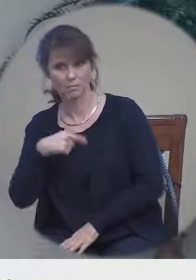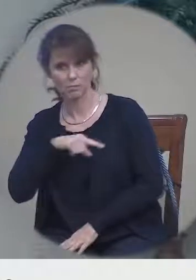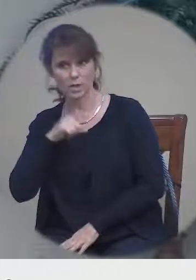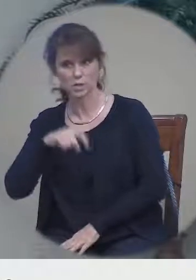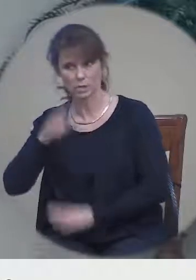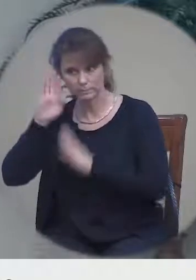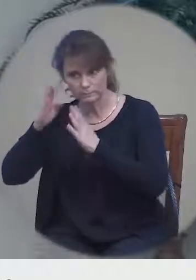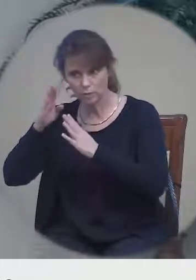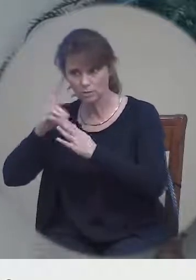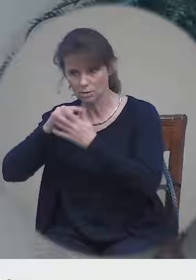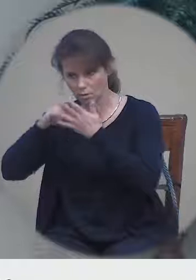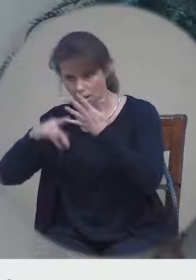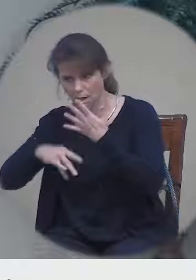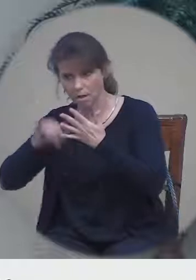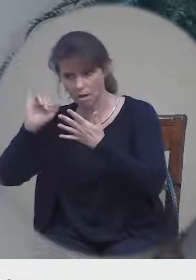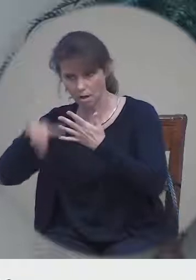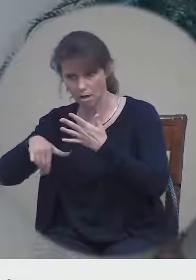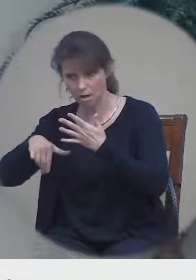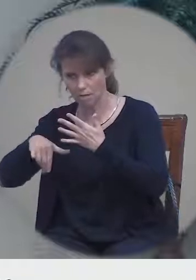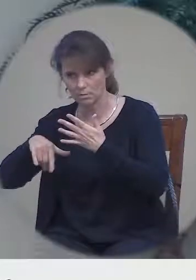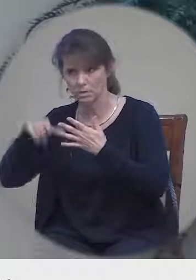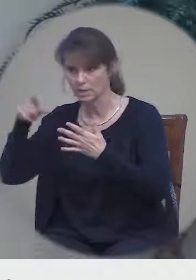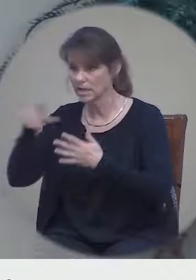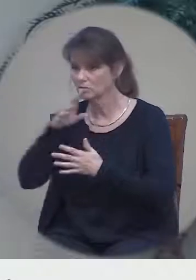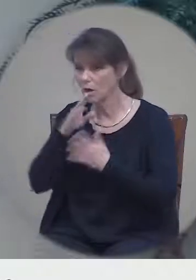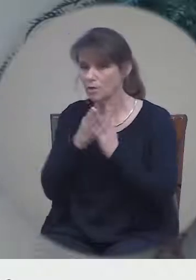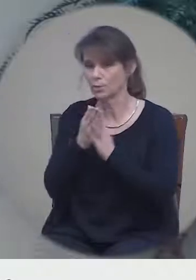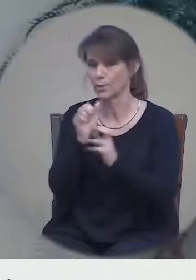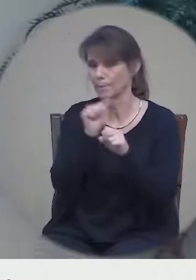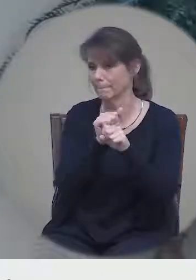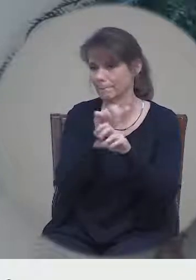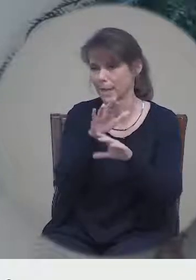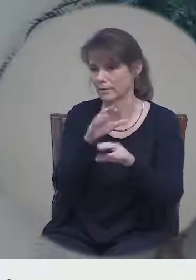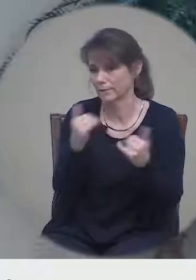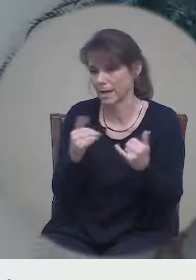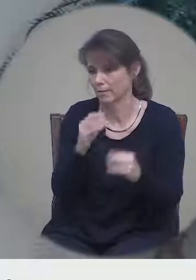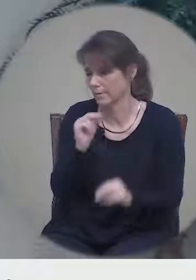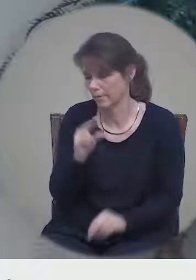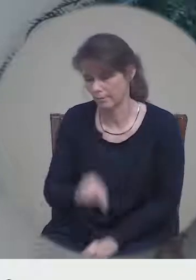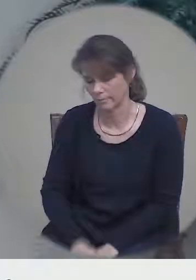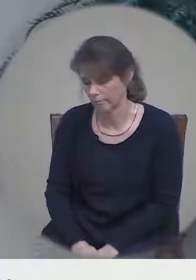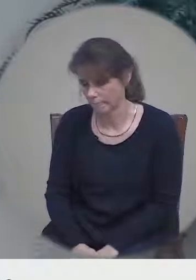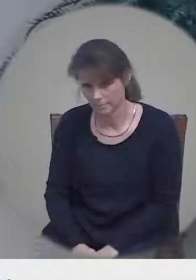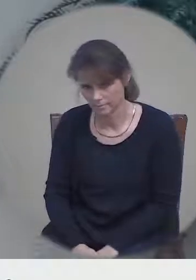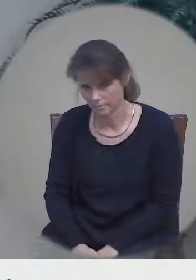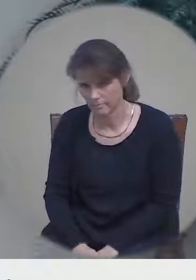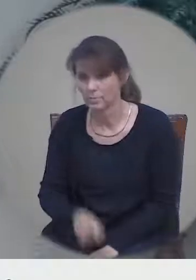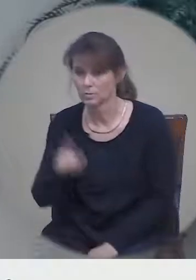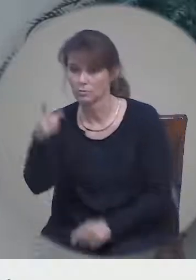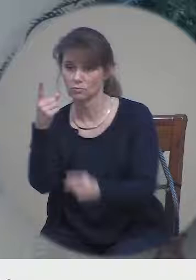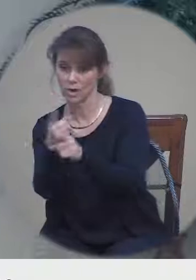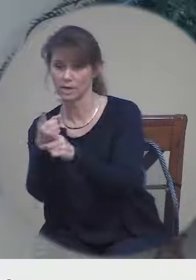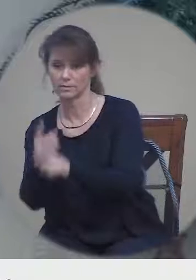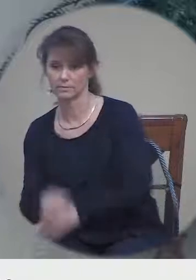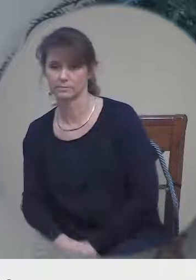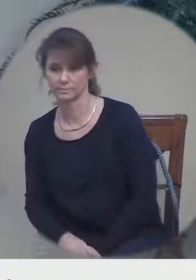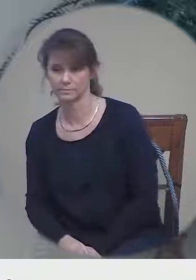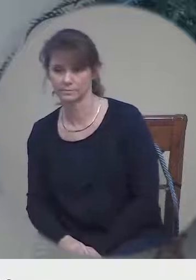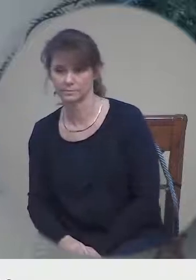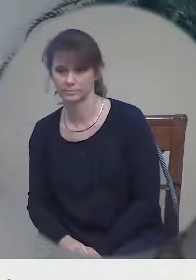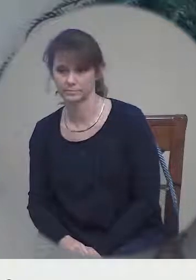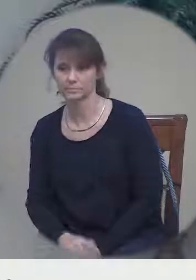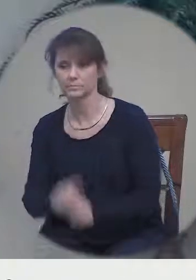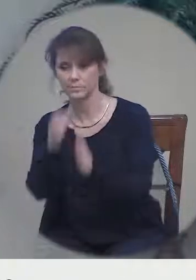to all of those things. True, John. Well put. Now, when you start in chapter